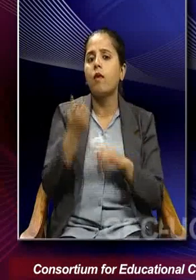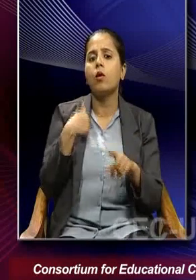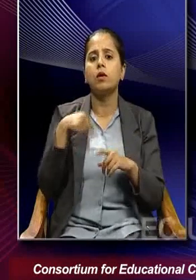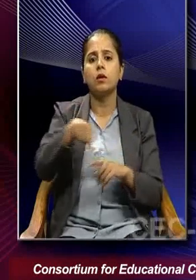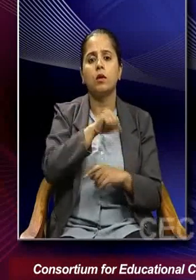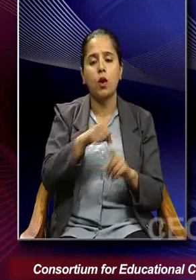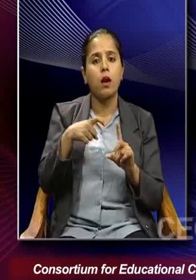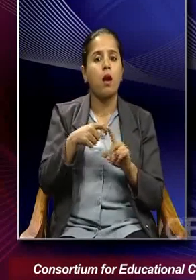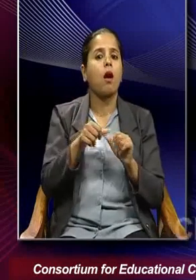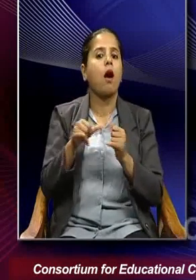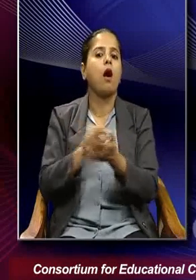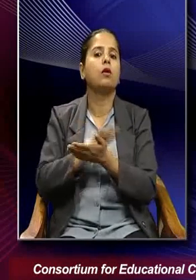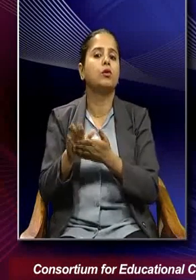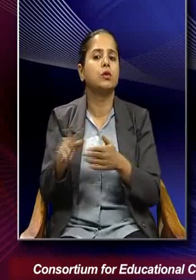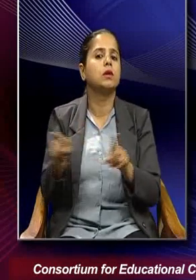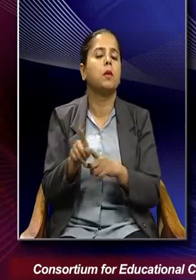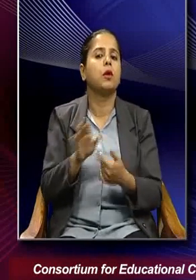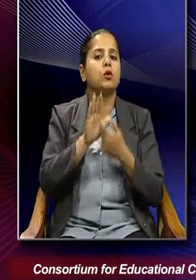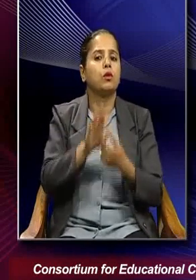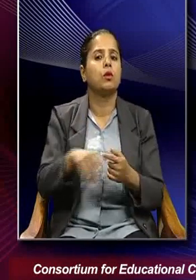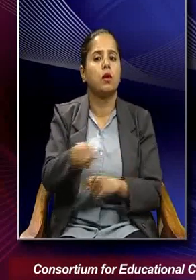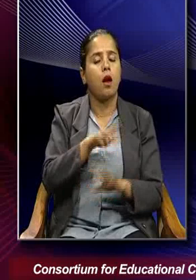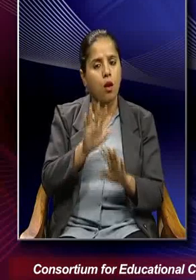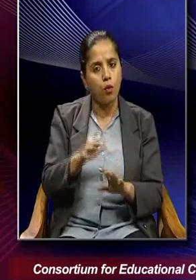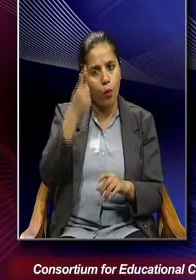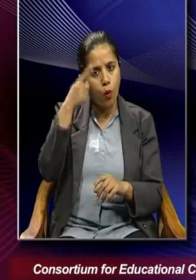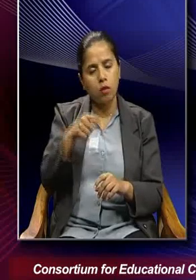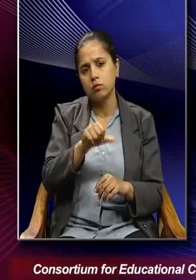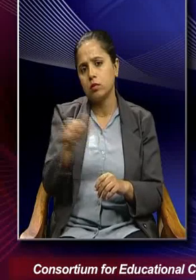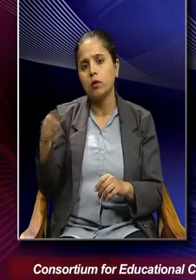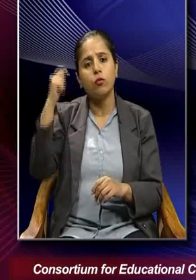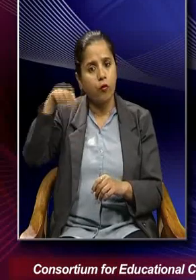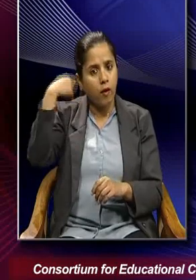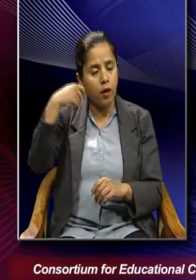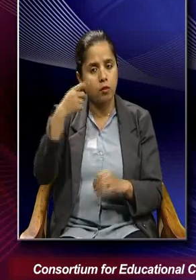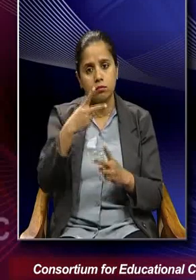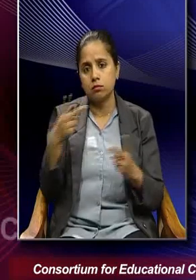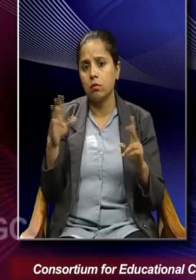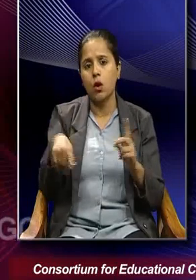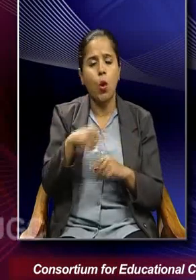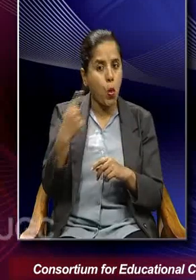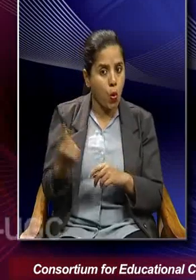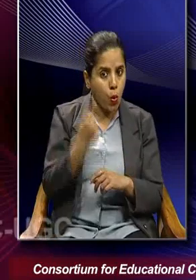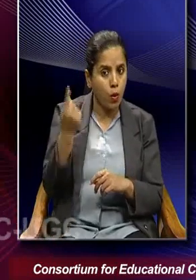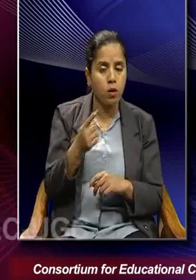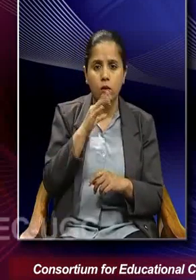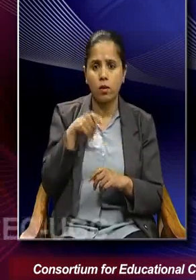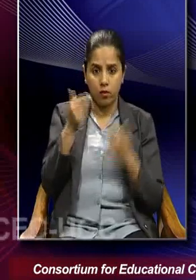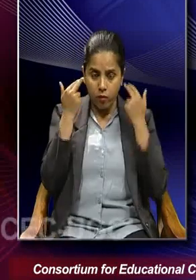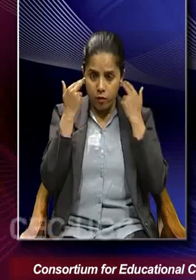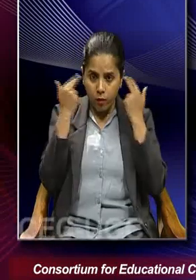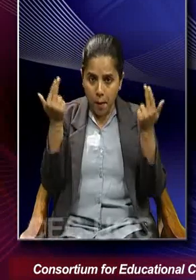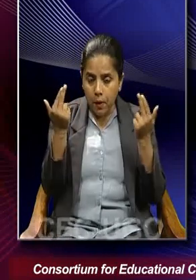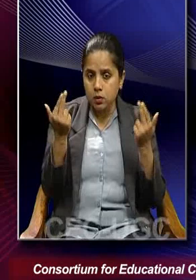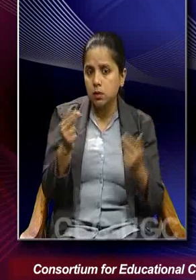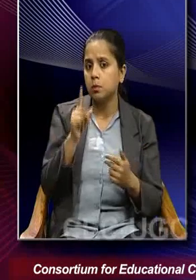Kash has been put alongside these kinds of films which were not only popular from